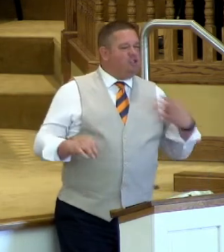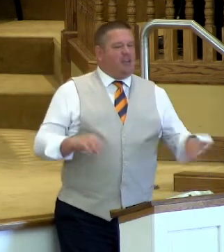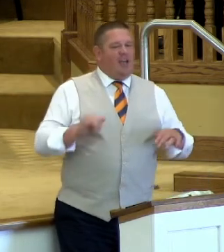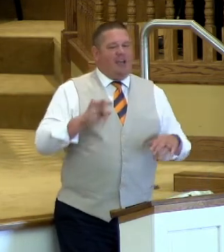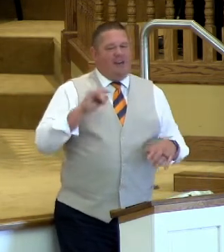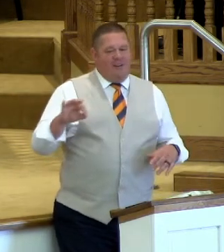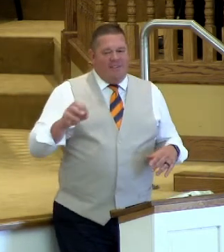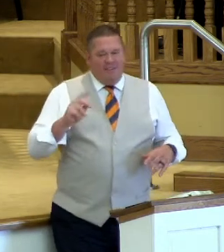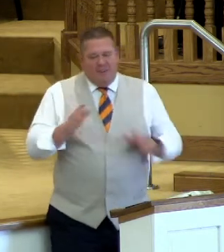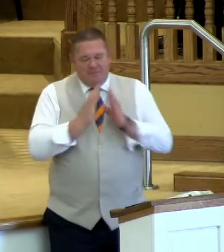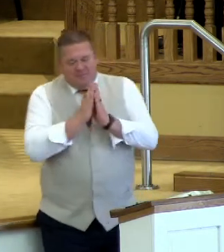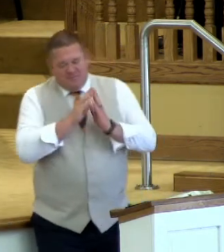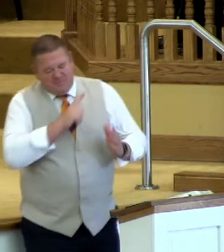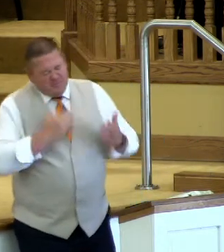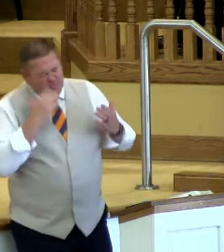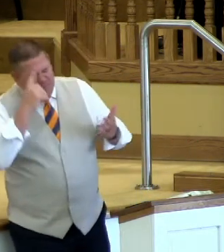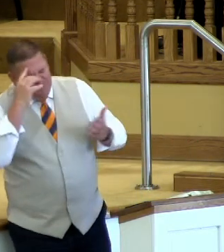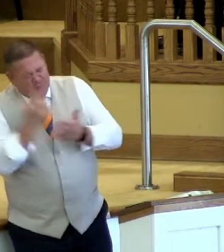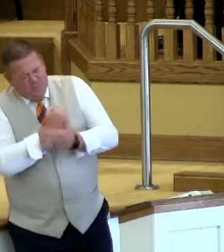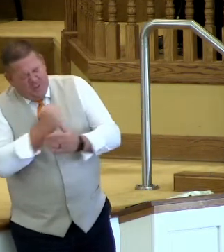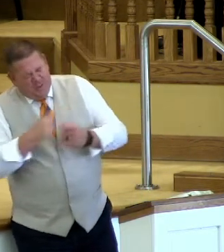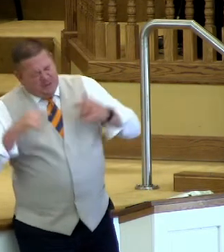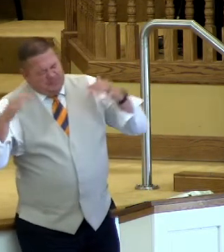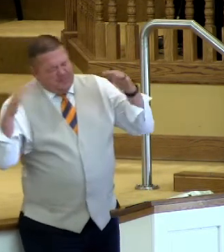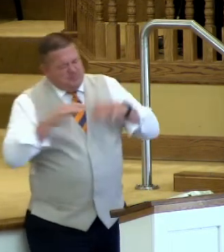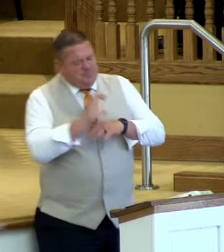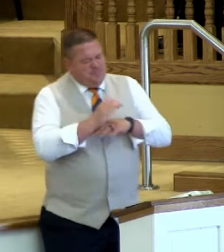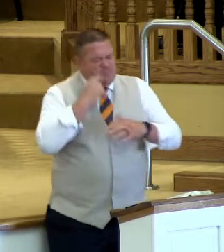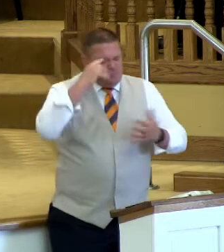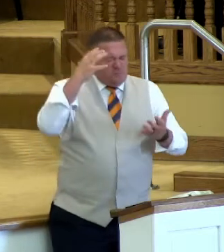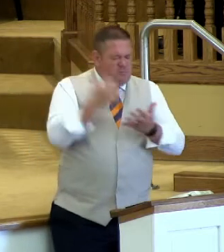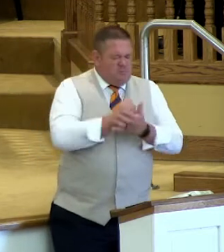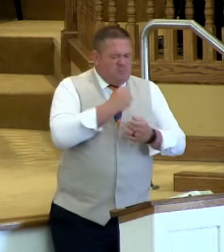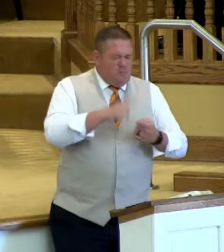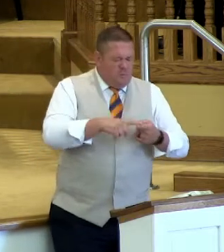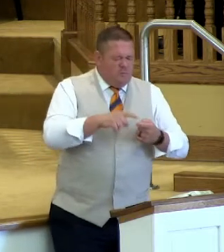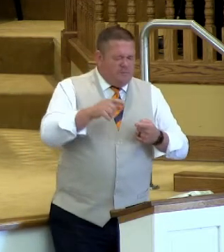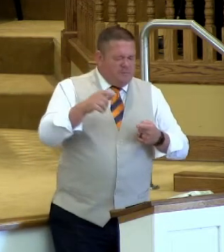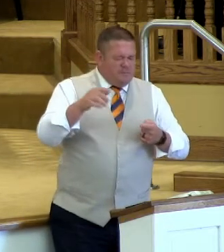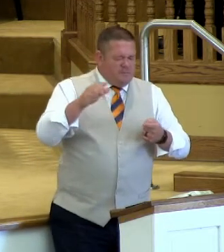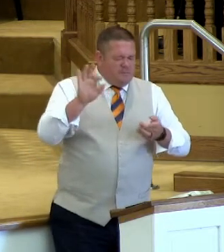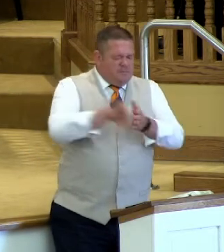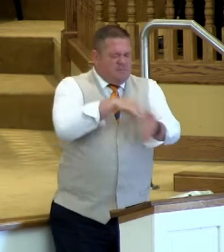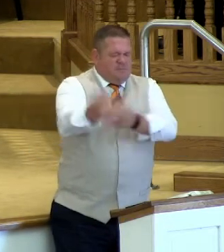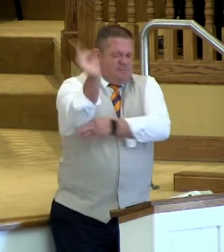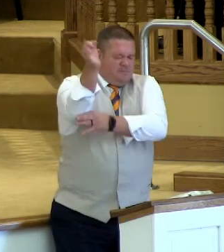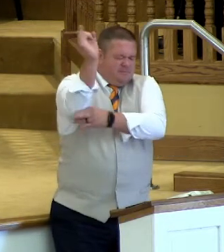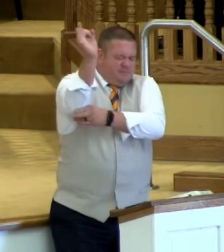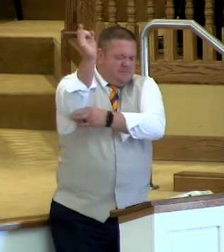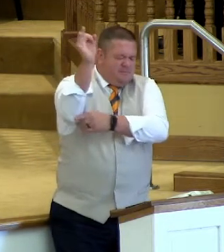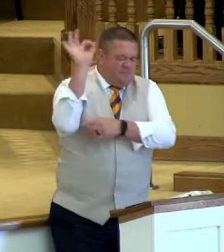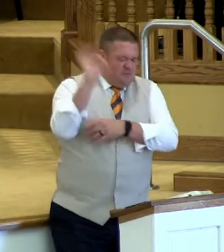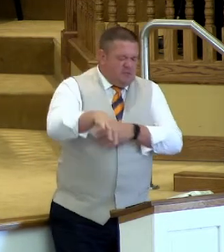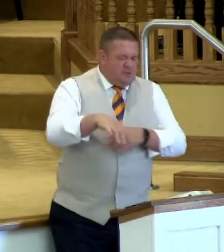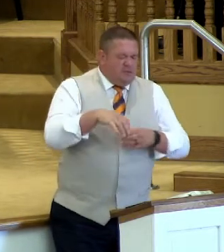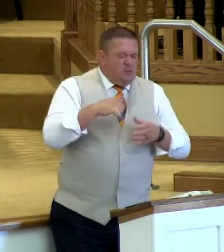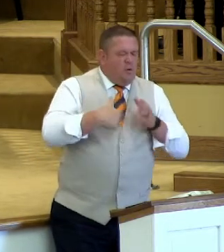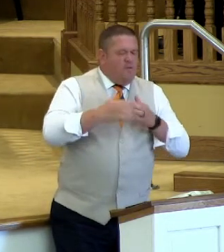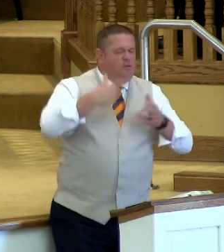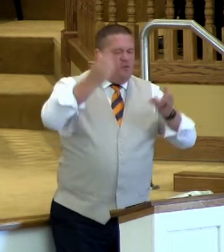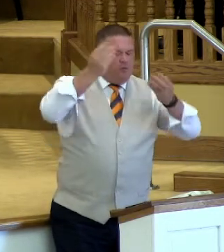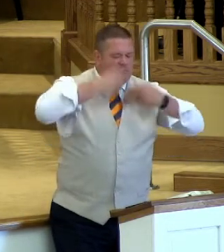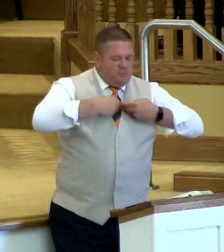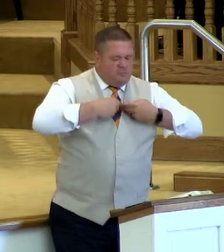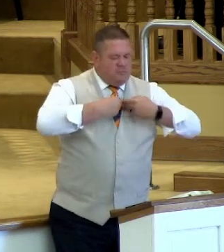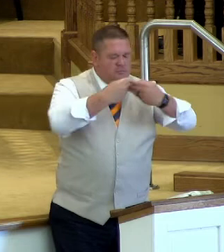pray. Dear Jesus, thank you for this day. Thank you so much, Lord, for the opportunity for me able to come up here and speak and give what you've given me these